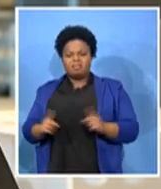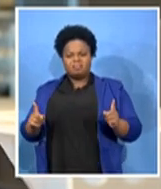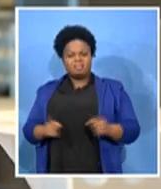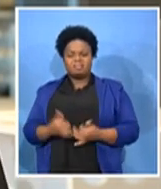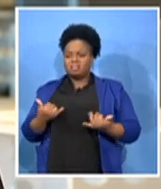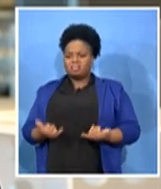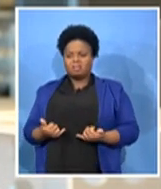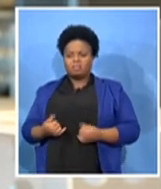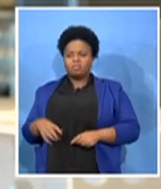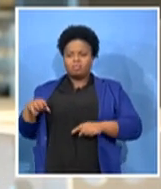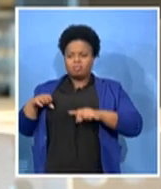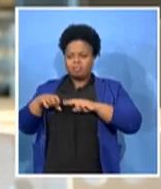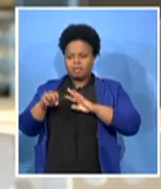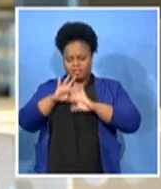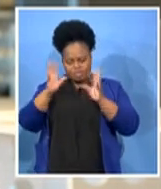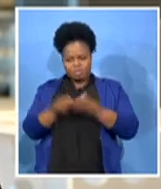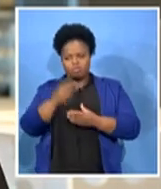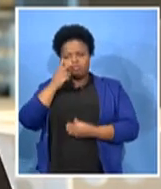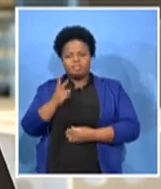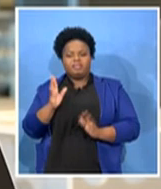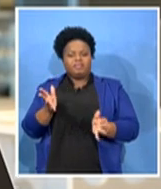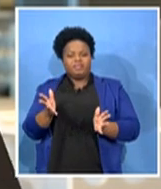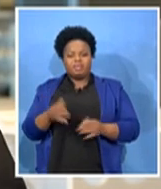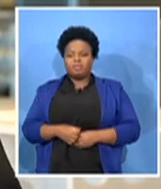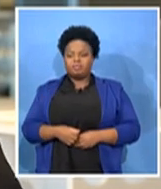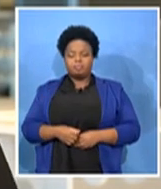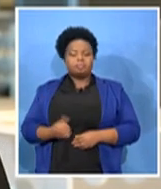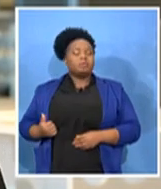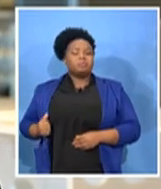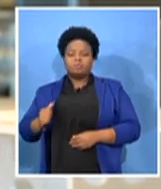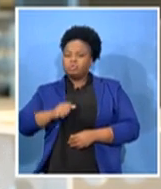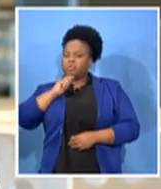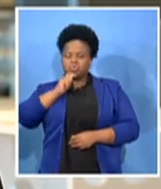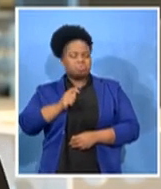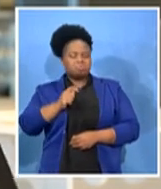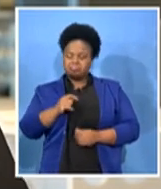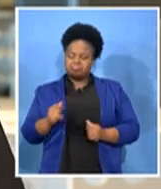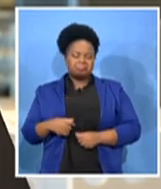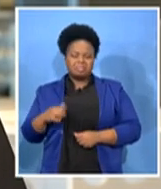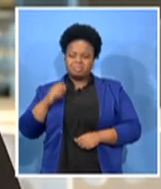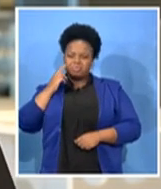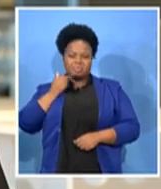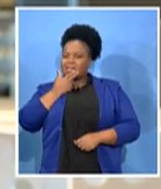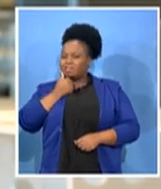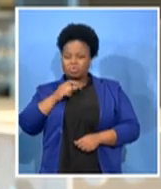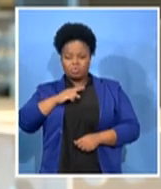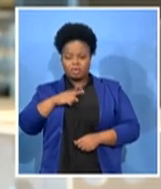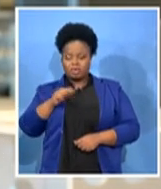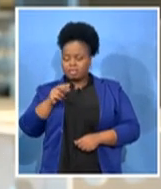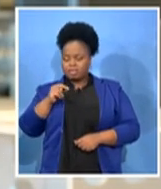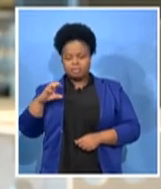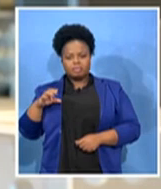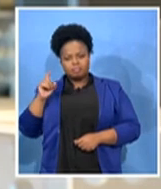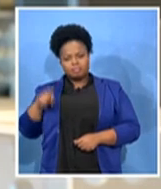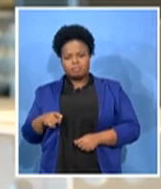is on the ground at the moment is certainly not encouraging. The ANC, Aldrin, will have its work cut out to